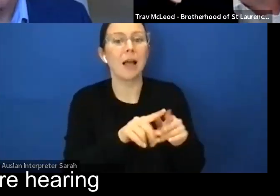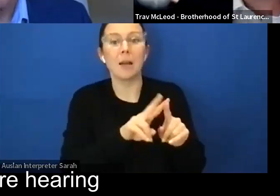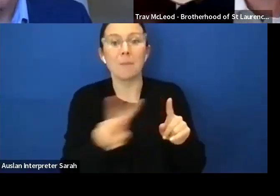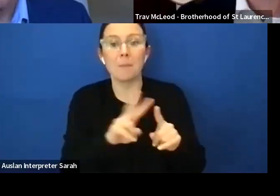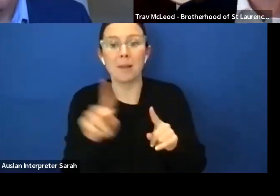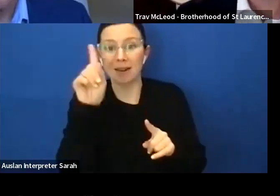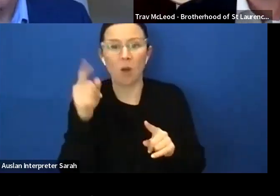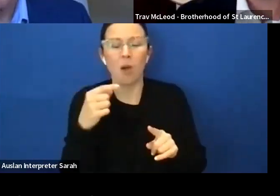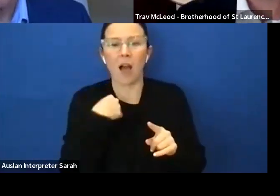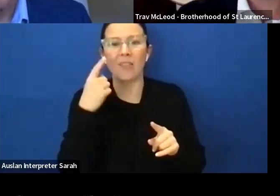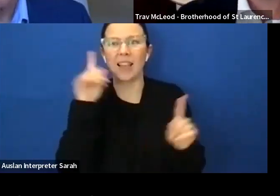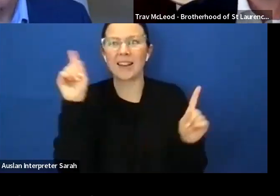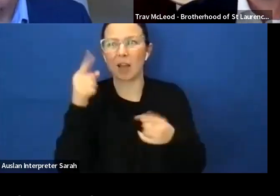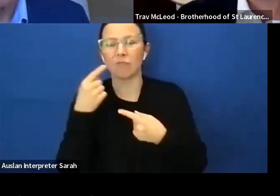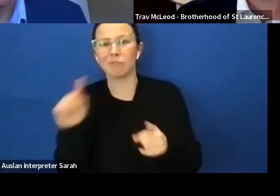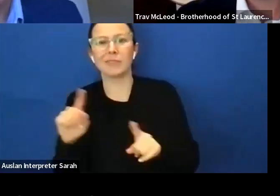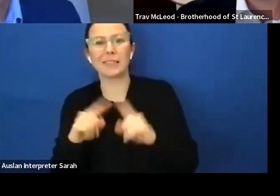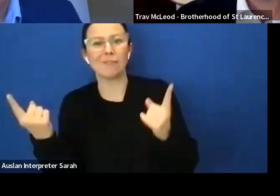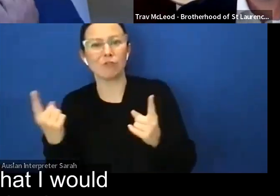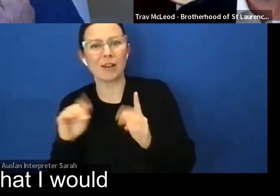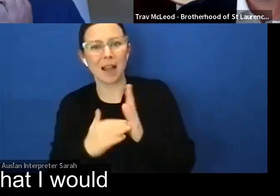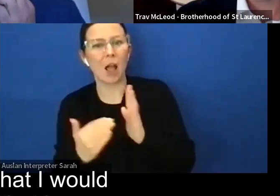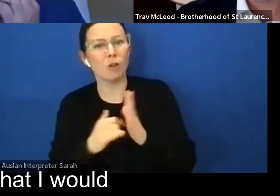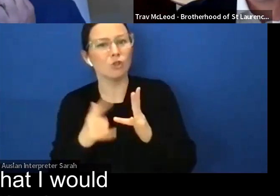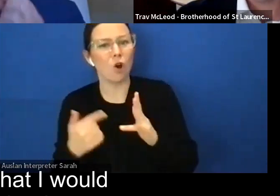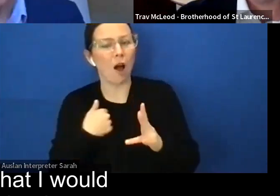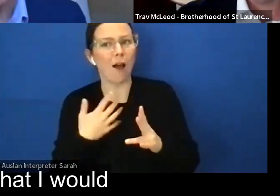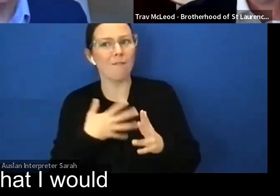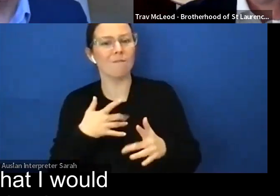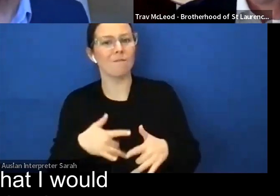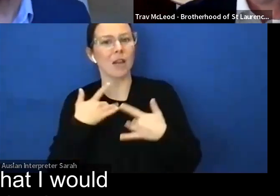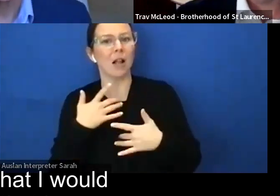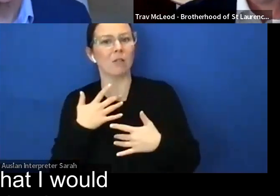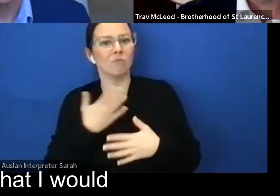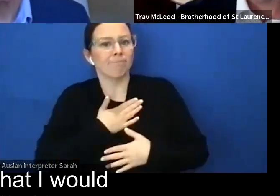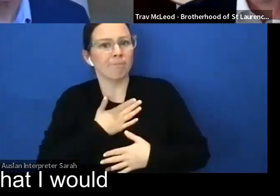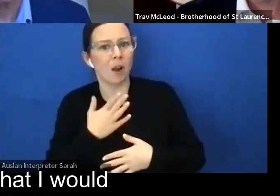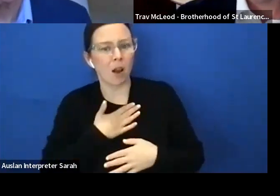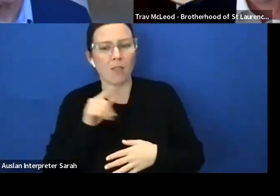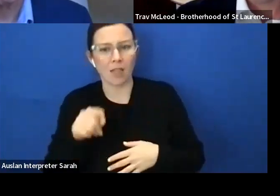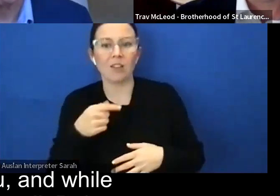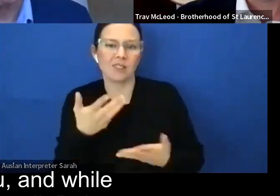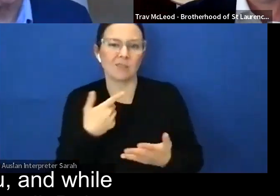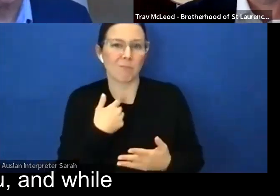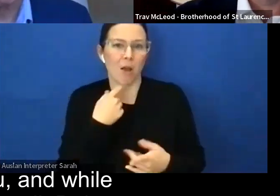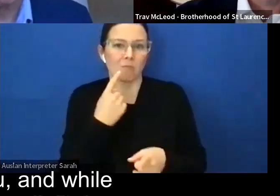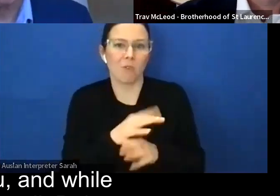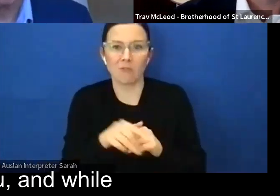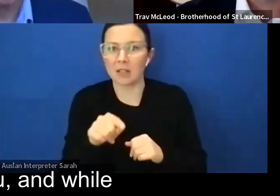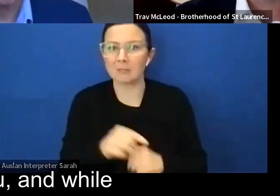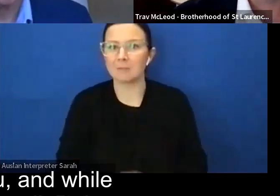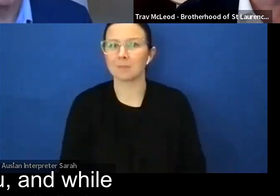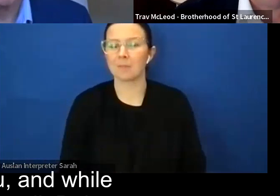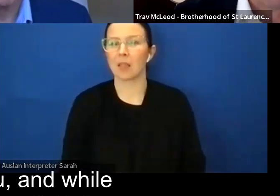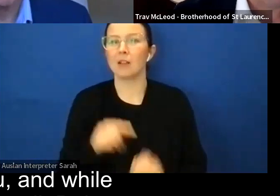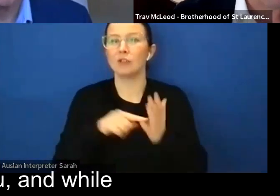message now, and I really welcome that. So that's what I would say about that issue. Thank you. And while